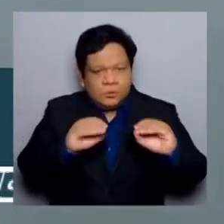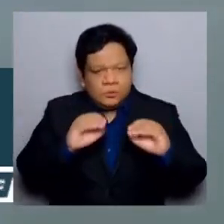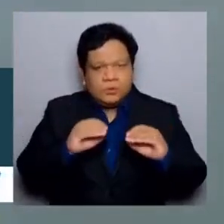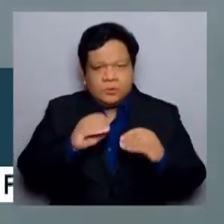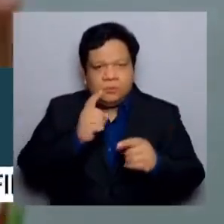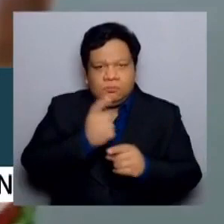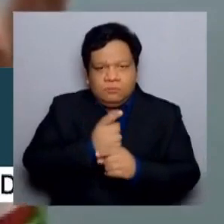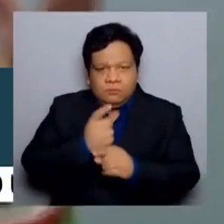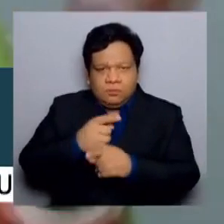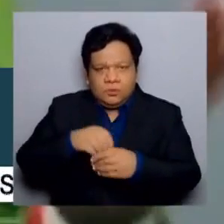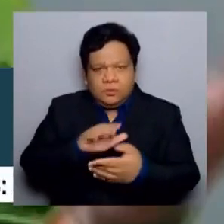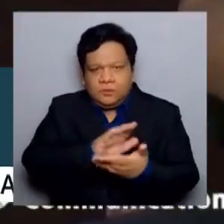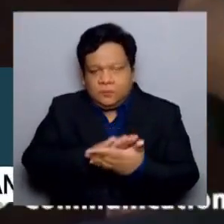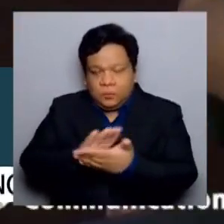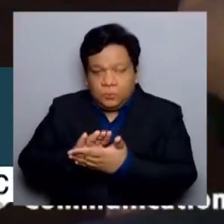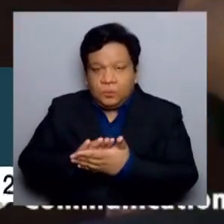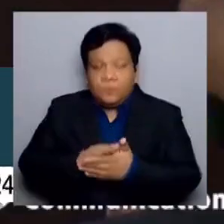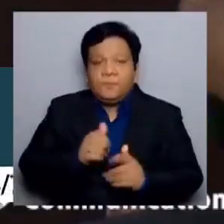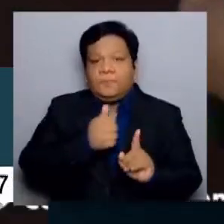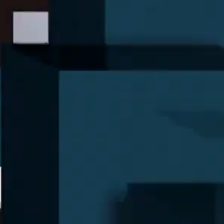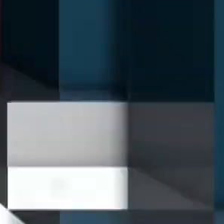Briones is a victim of martial law.